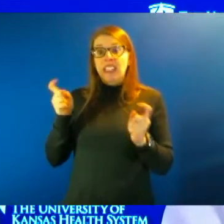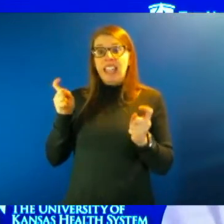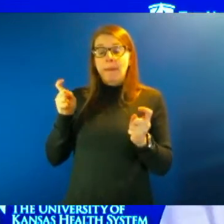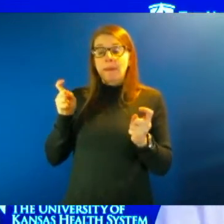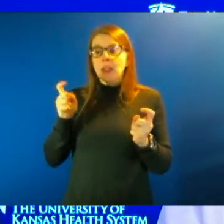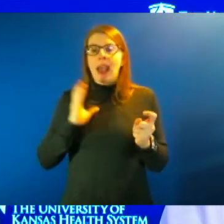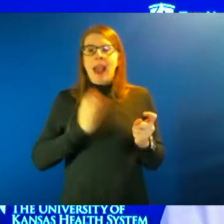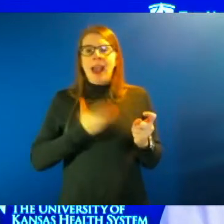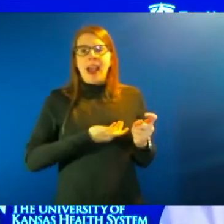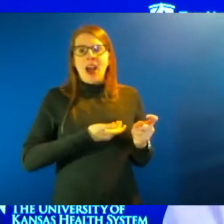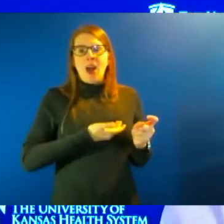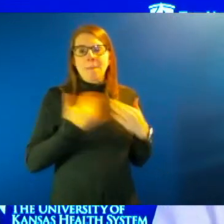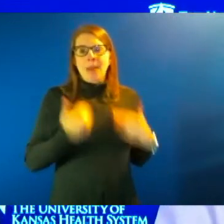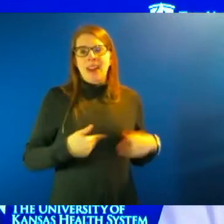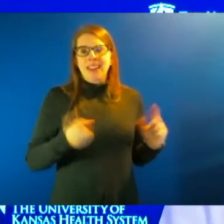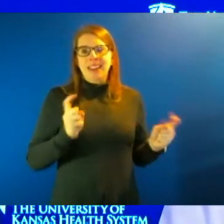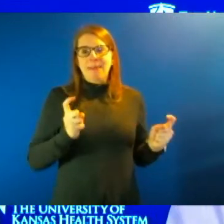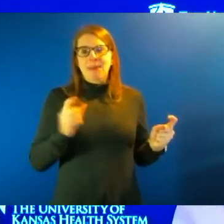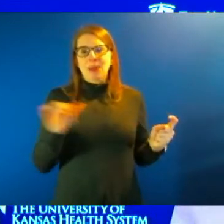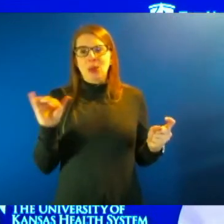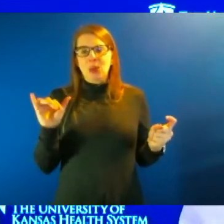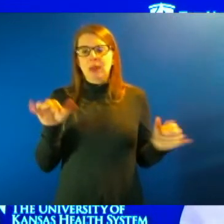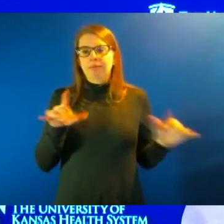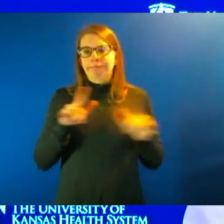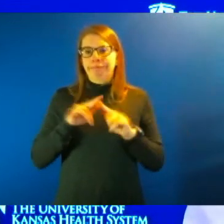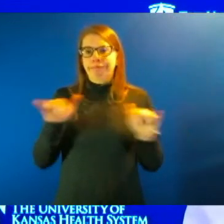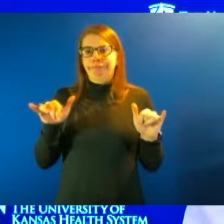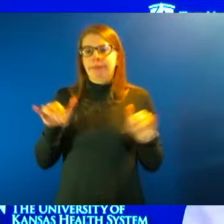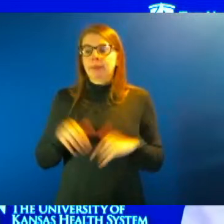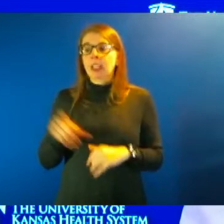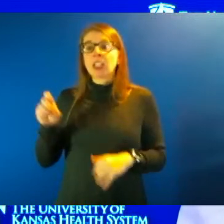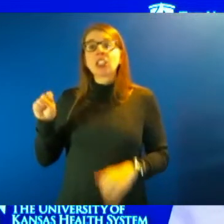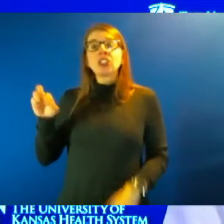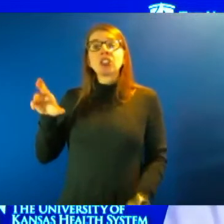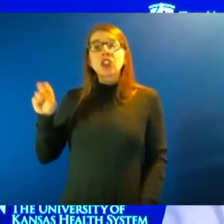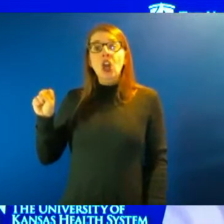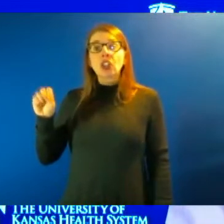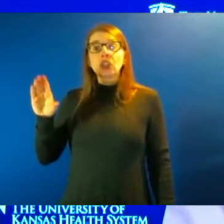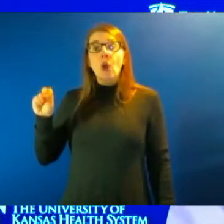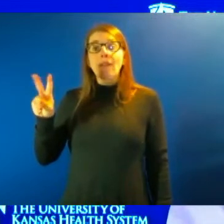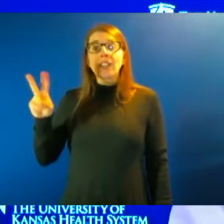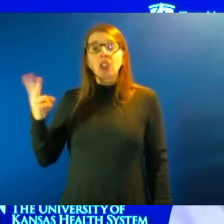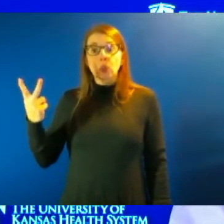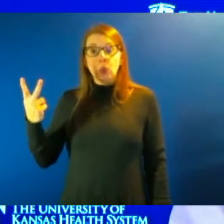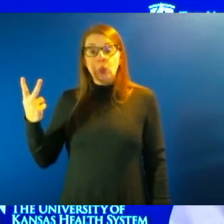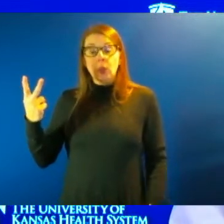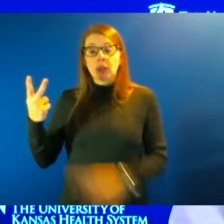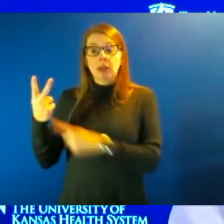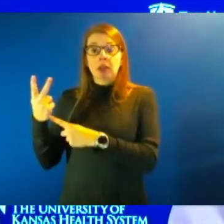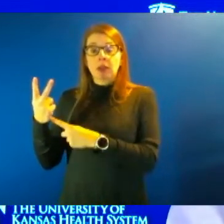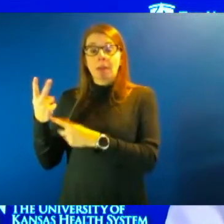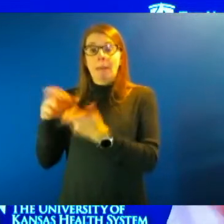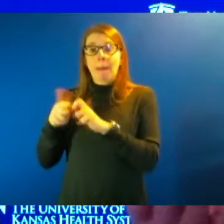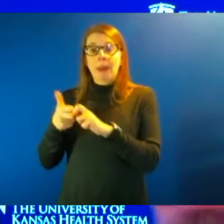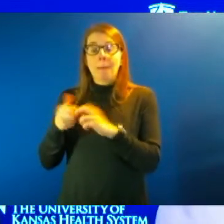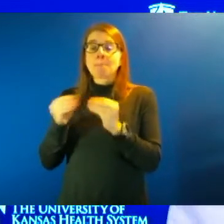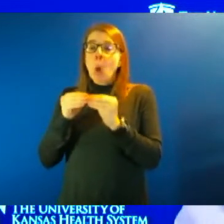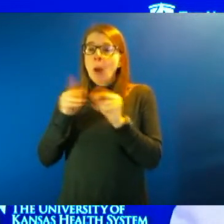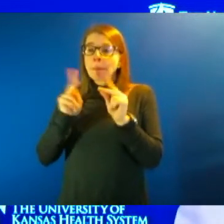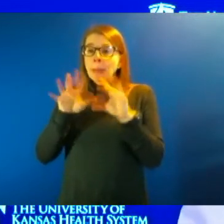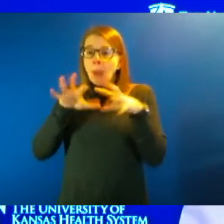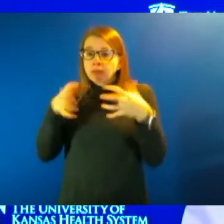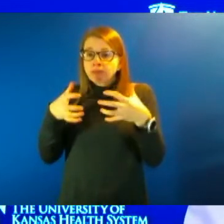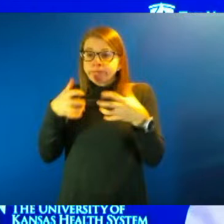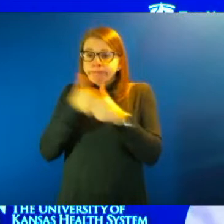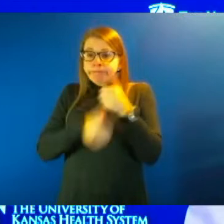And I think it's just a matter of time. The issue with SARS-CoV-2, though, is number one, we have much more dense population now,